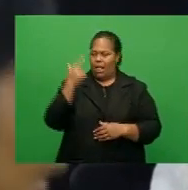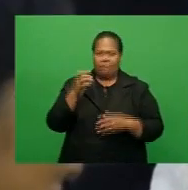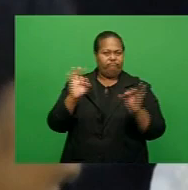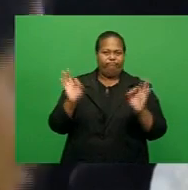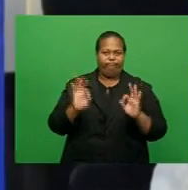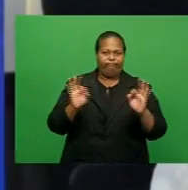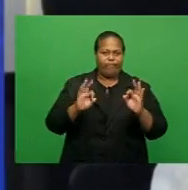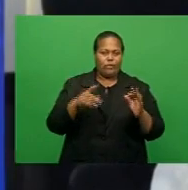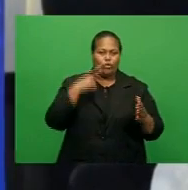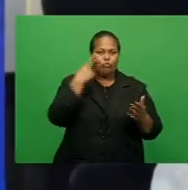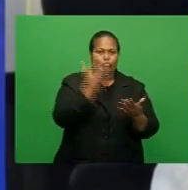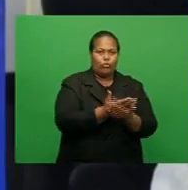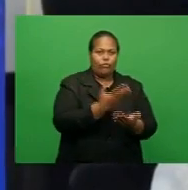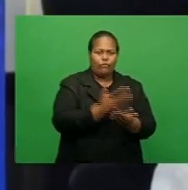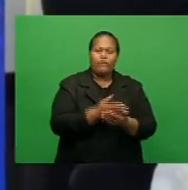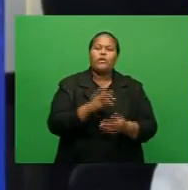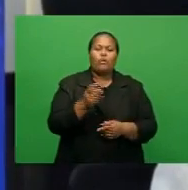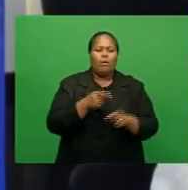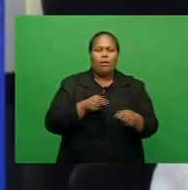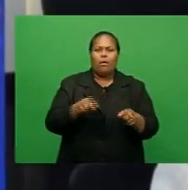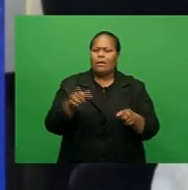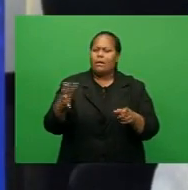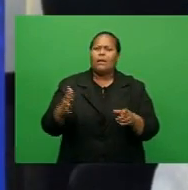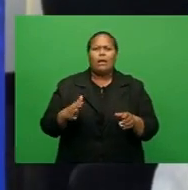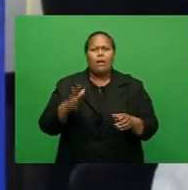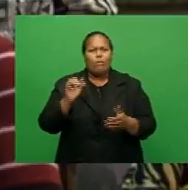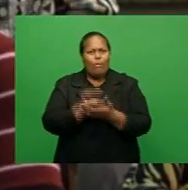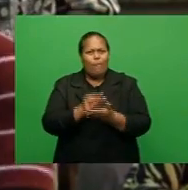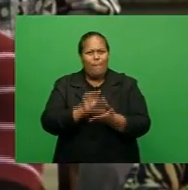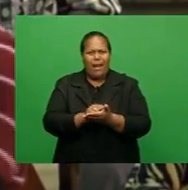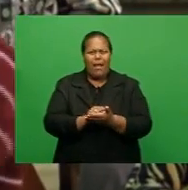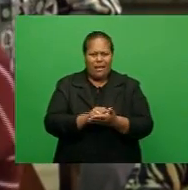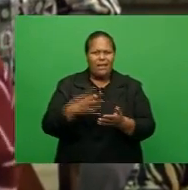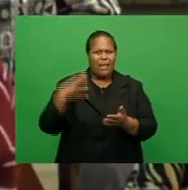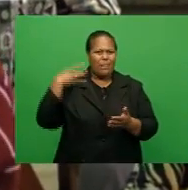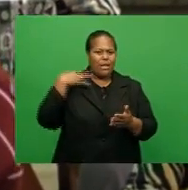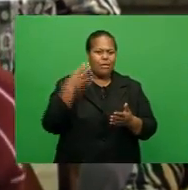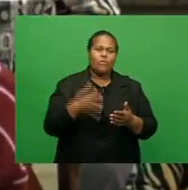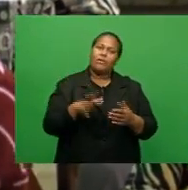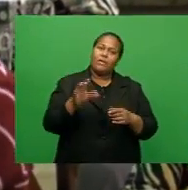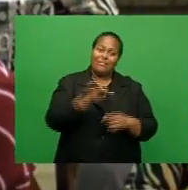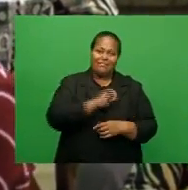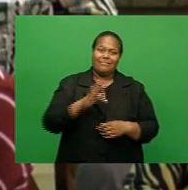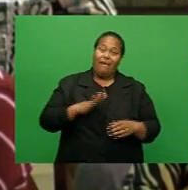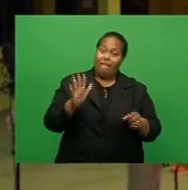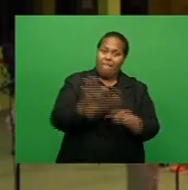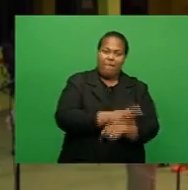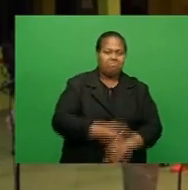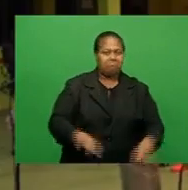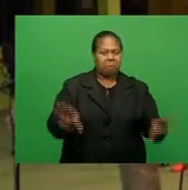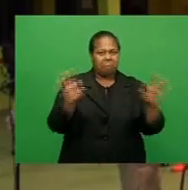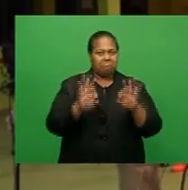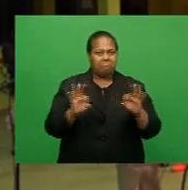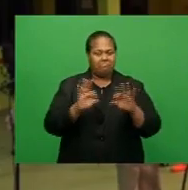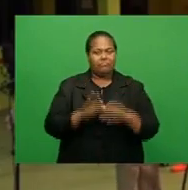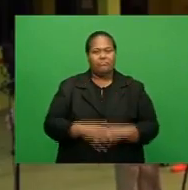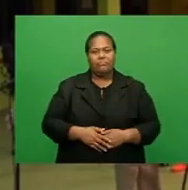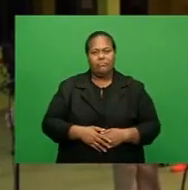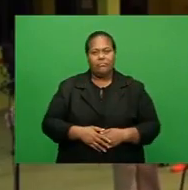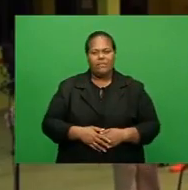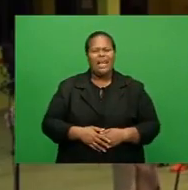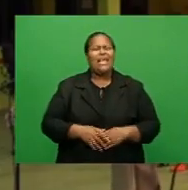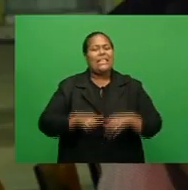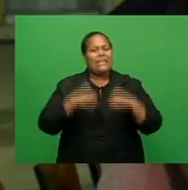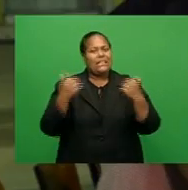whether adequate disclosure of interest were made by the staff. The public inquiry report has also highlighted numerous issues,